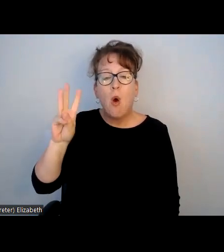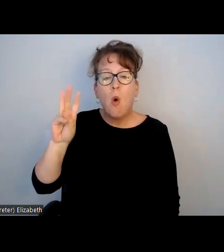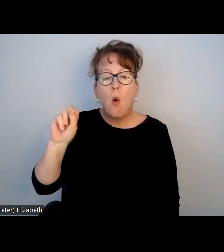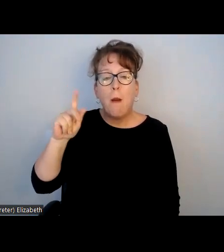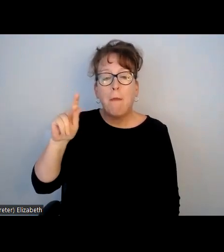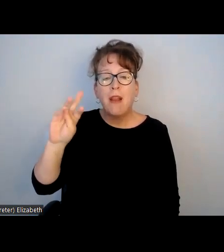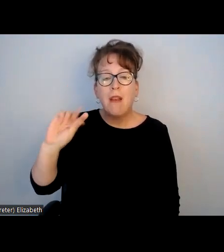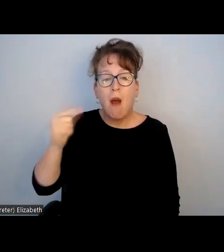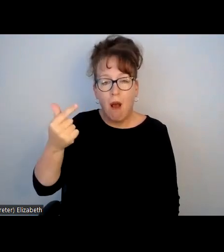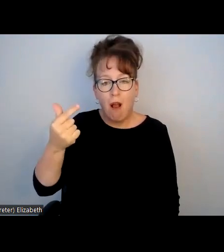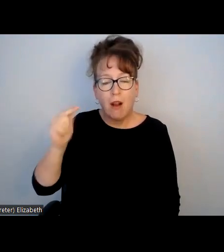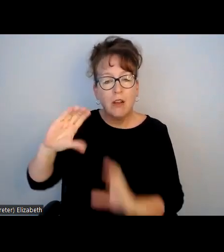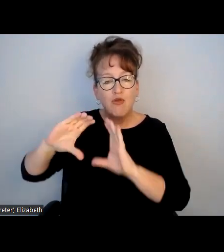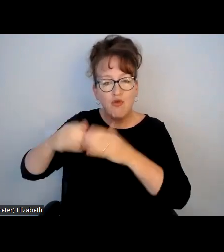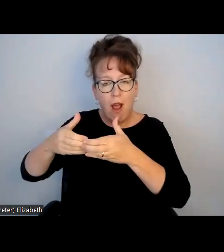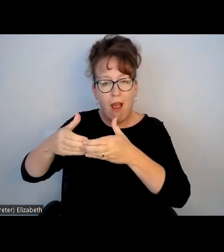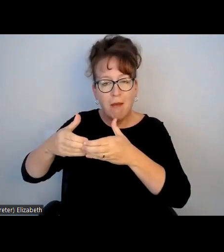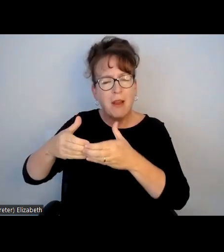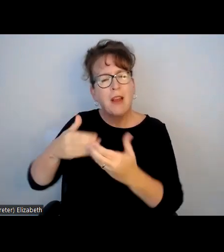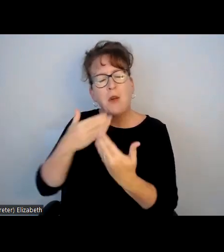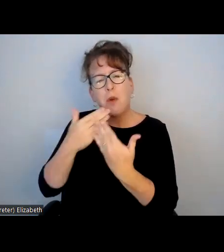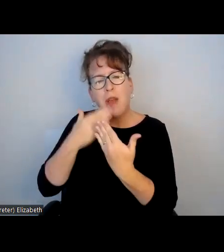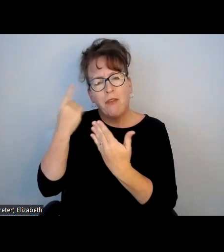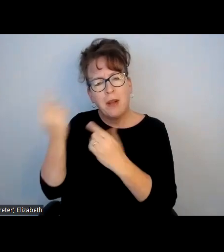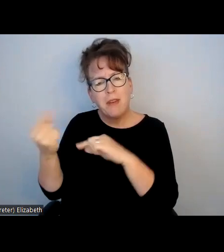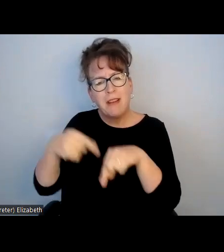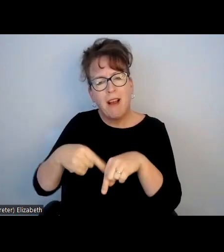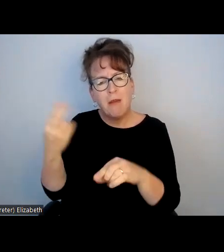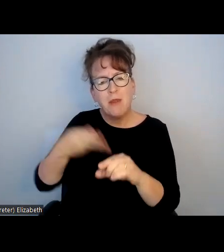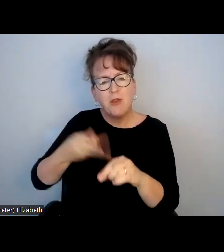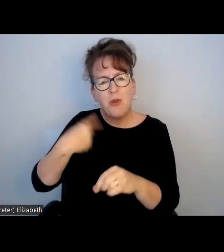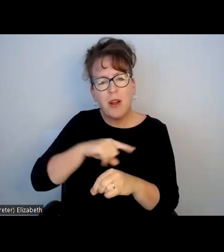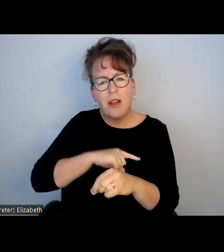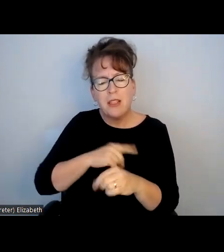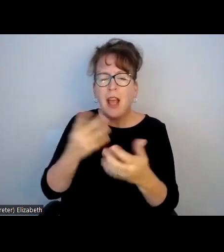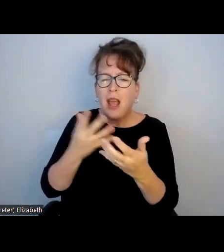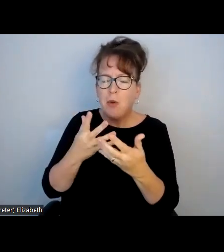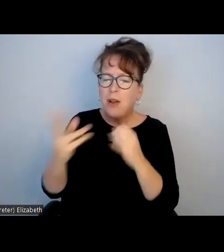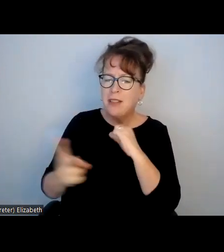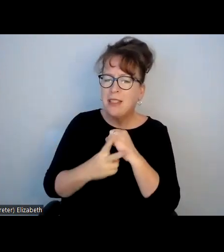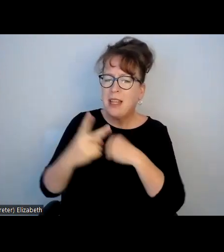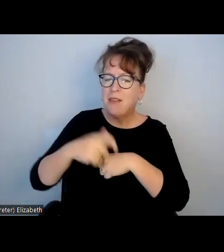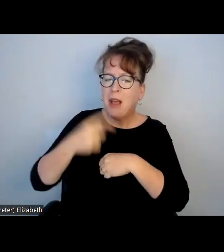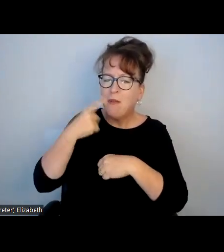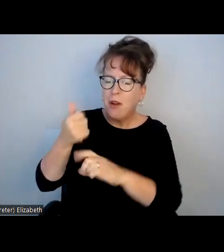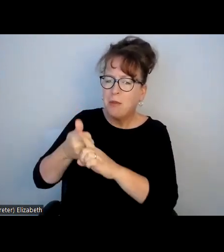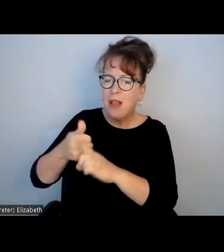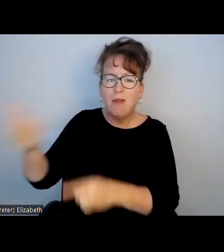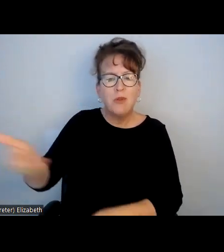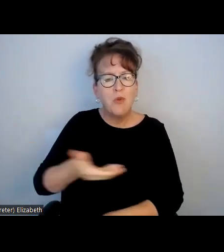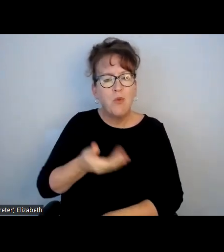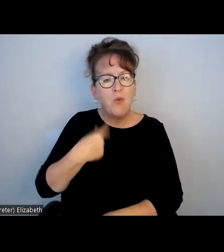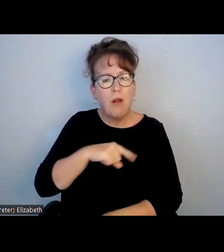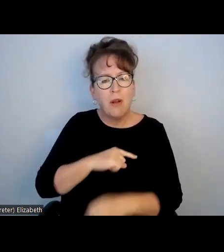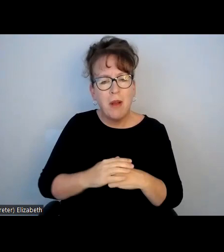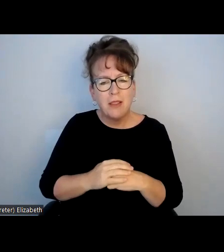for him agreeing to come and join us for a little bit, and just want to provide a space for him to give welcoming remarks. And I know that